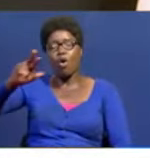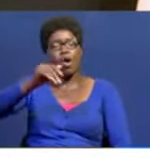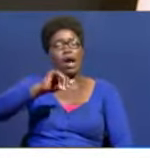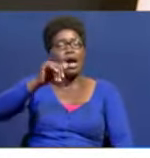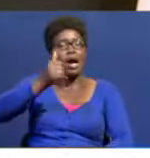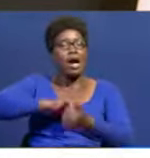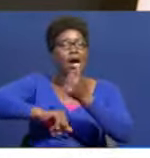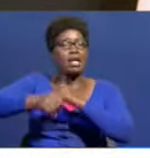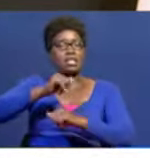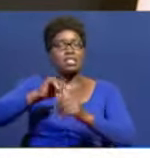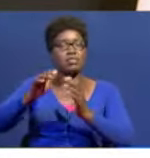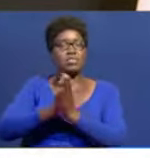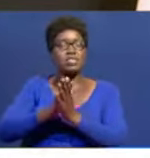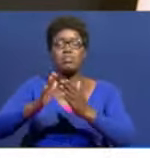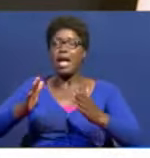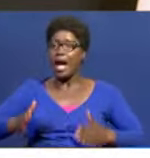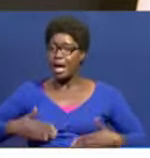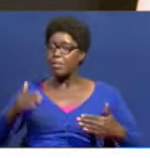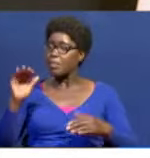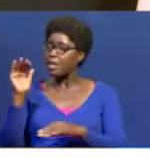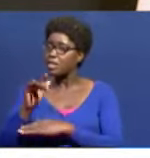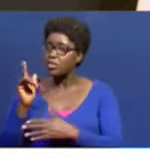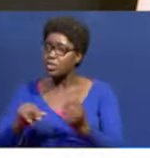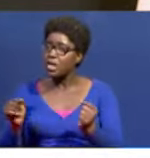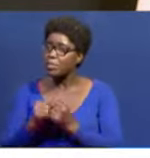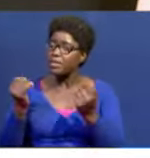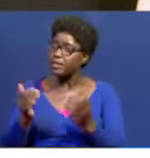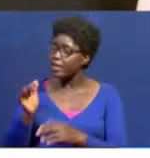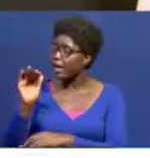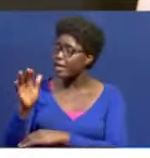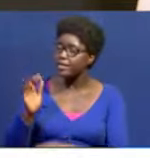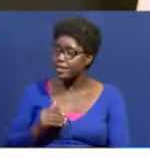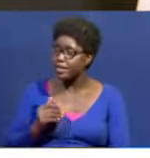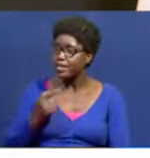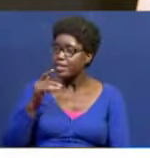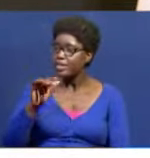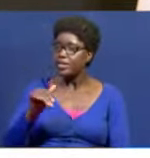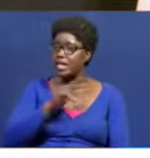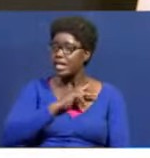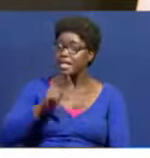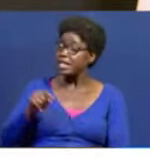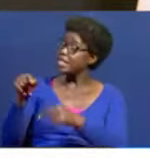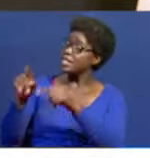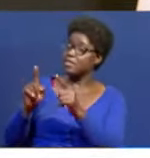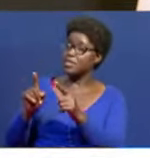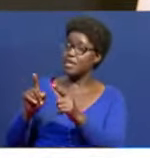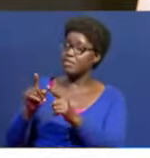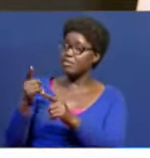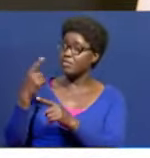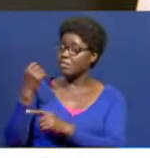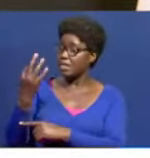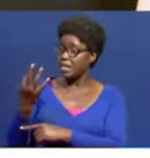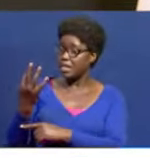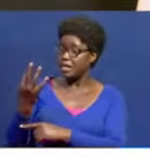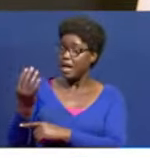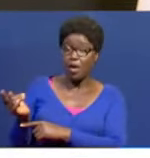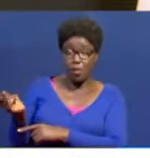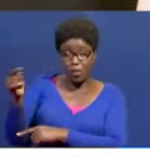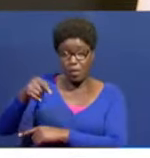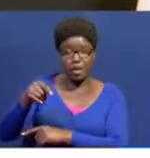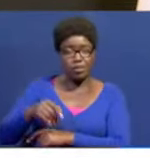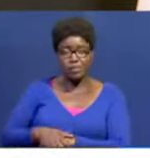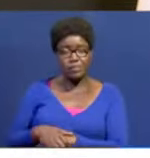and tarmac was going on. I was very happy and I asked what was happening. And I was told that the king himself, the third, will be